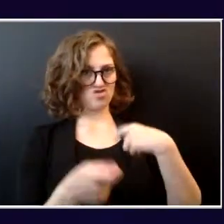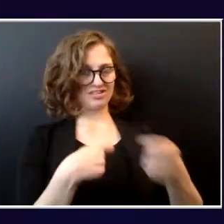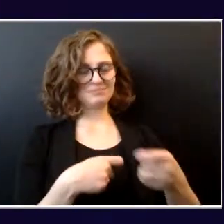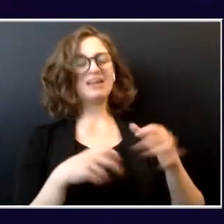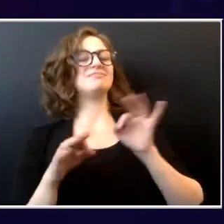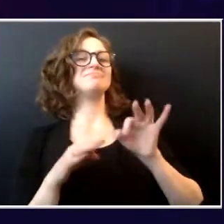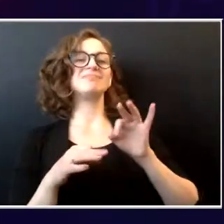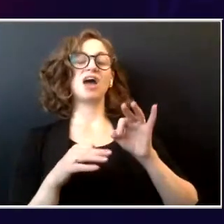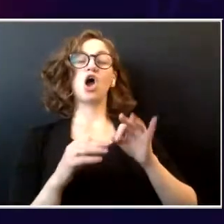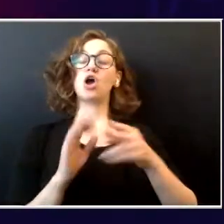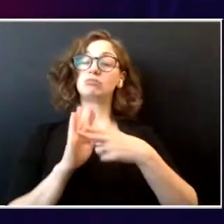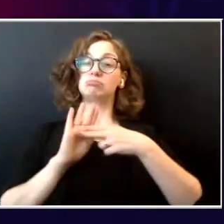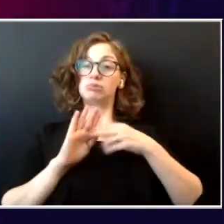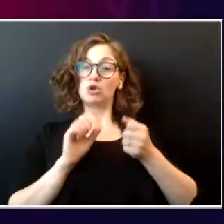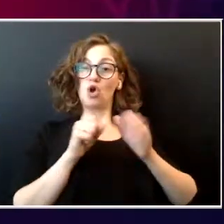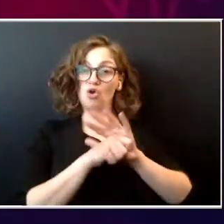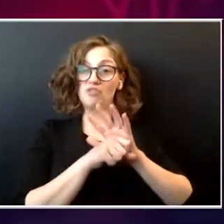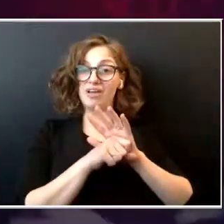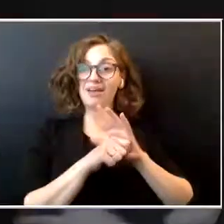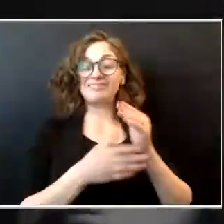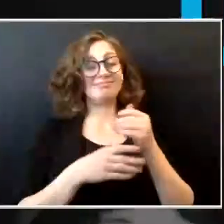diagnosis.